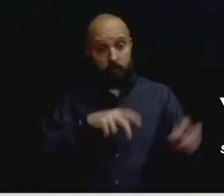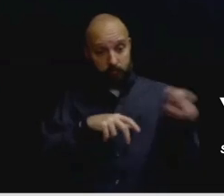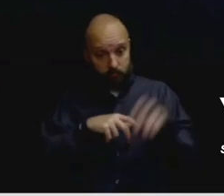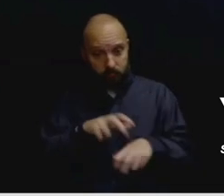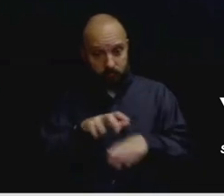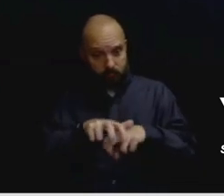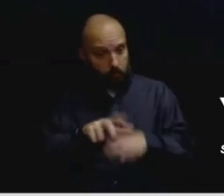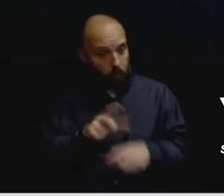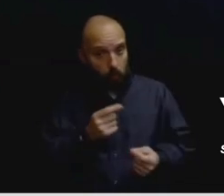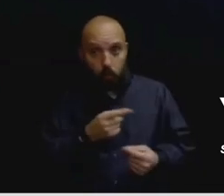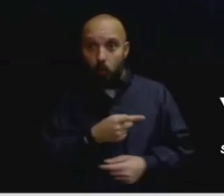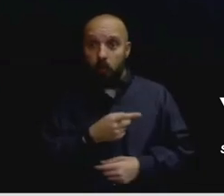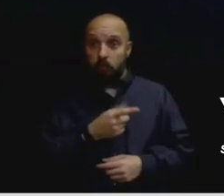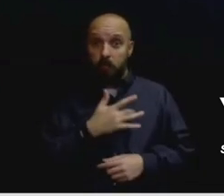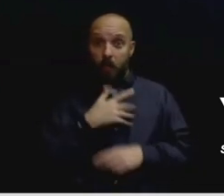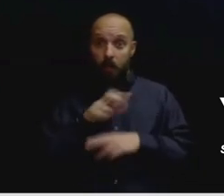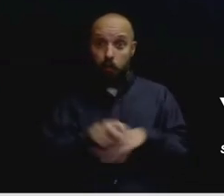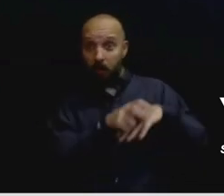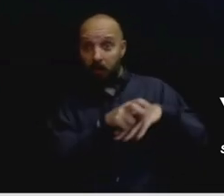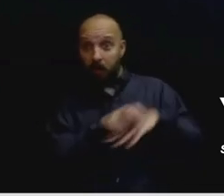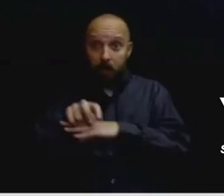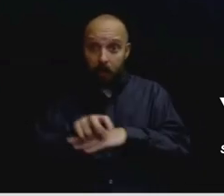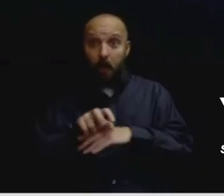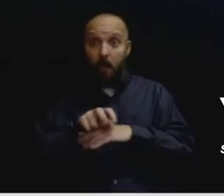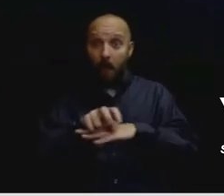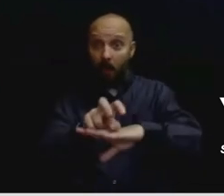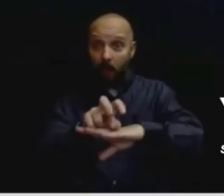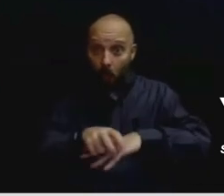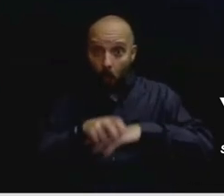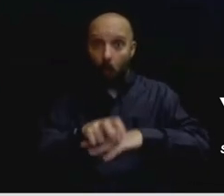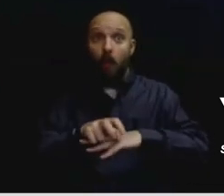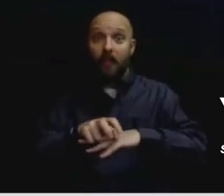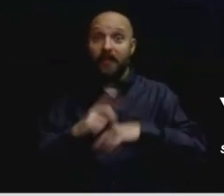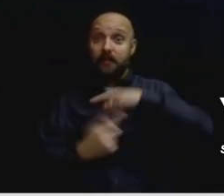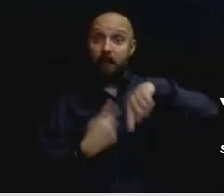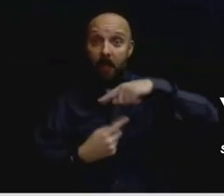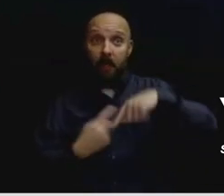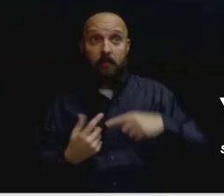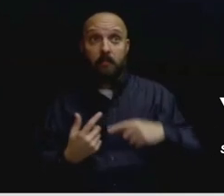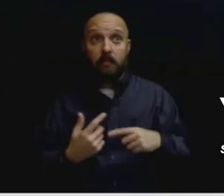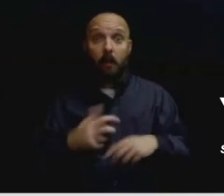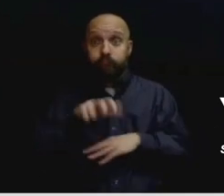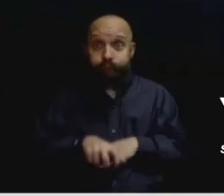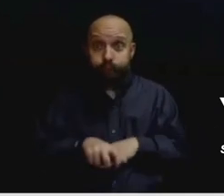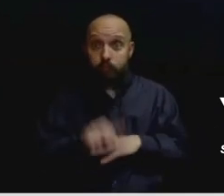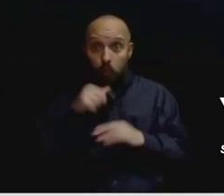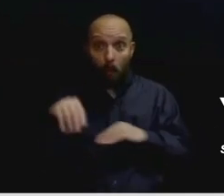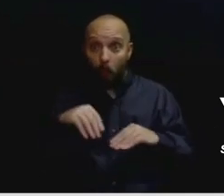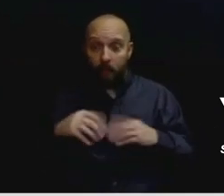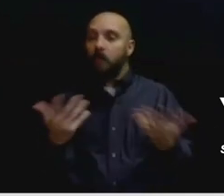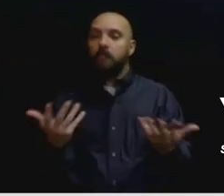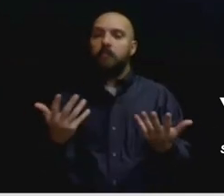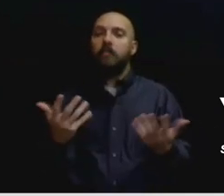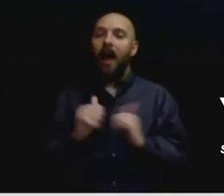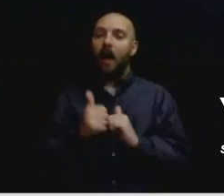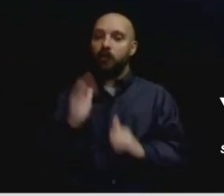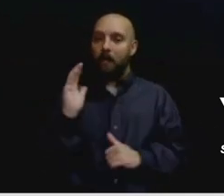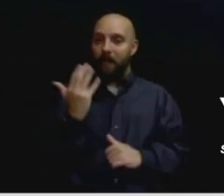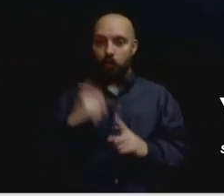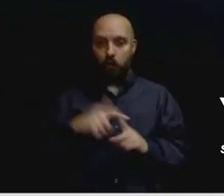Do they like to swing side to side, back and forth, spin the swing, not really move it, etc.? How does it appear to impact